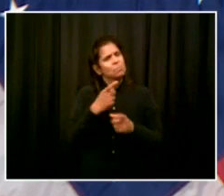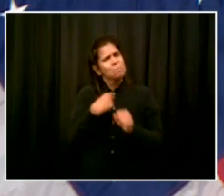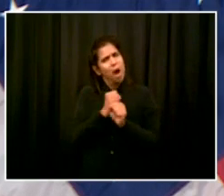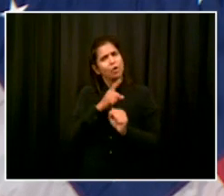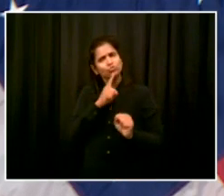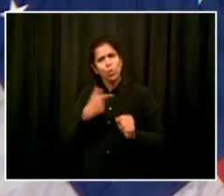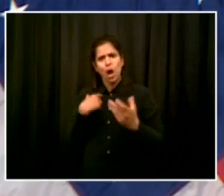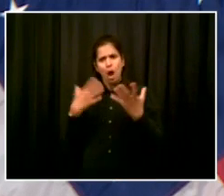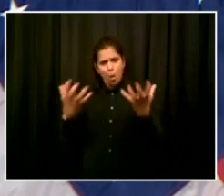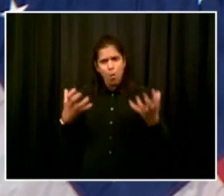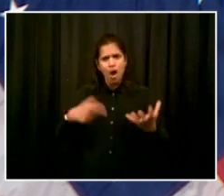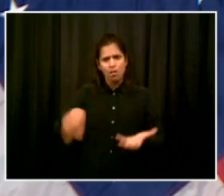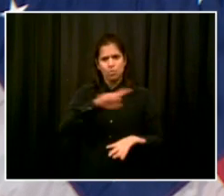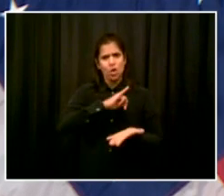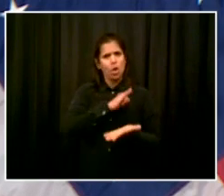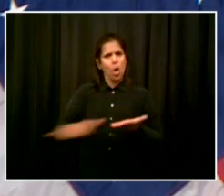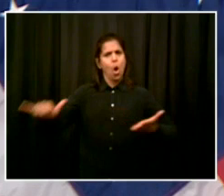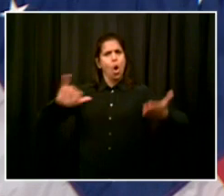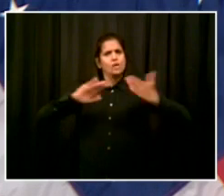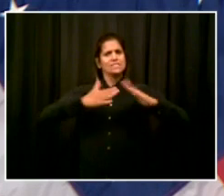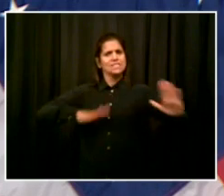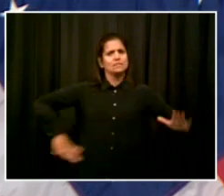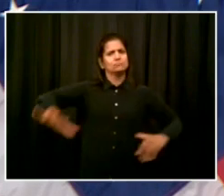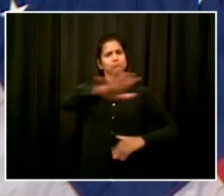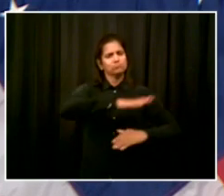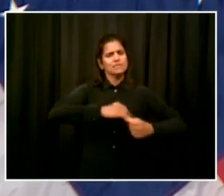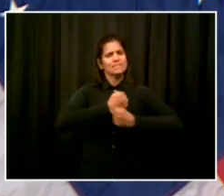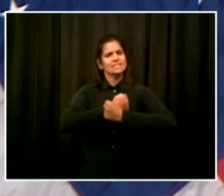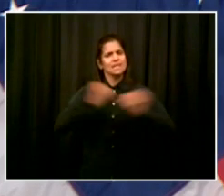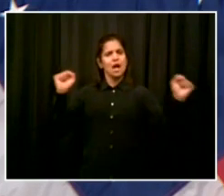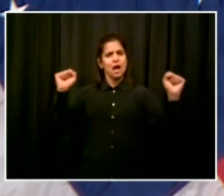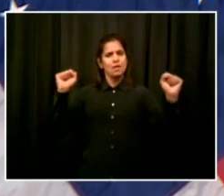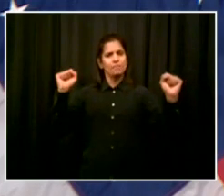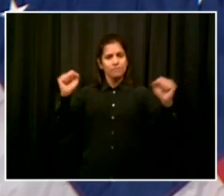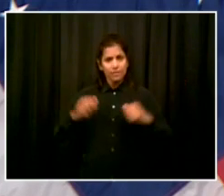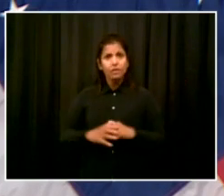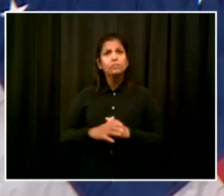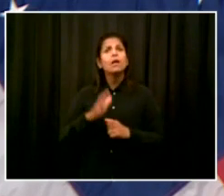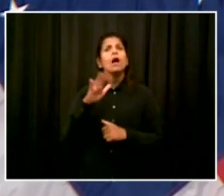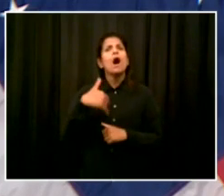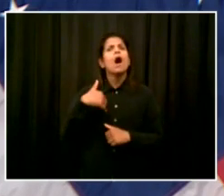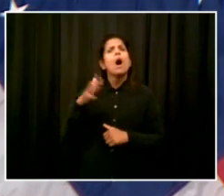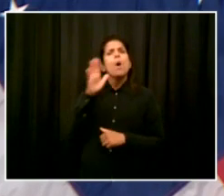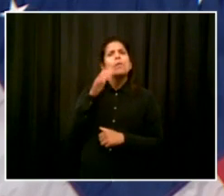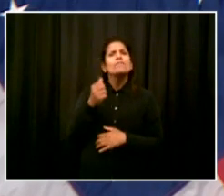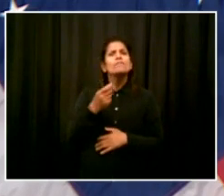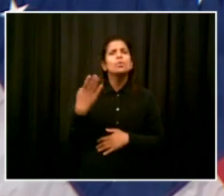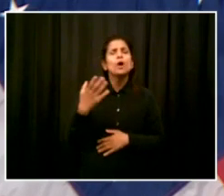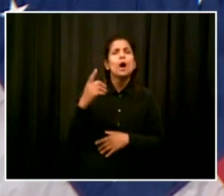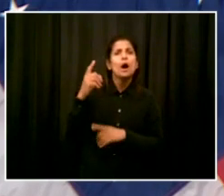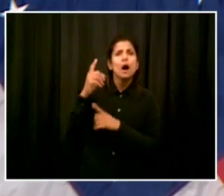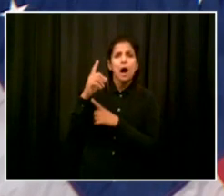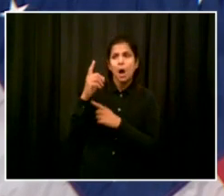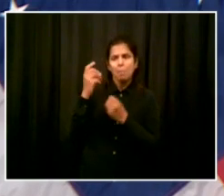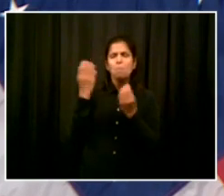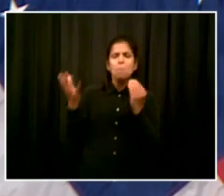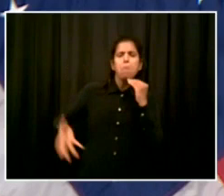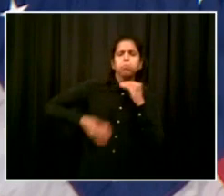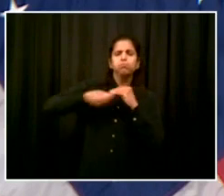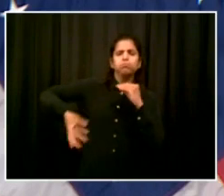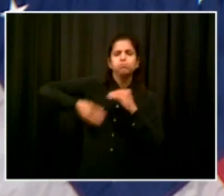just what we do every day in ComStat. You know, certain crime categories are down right